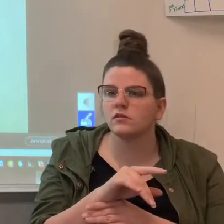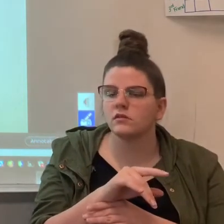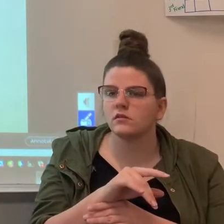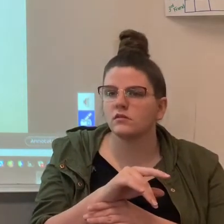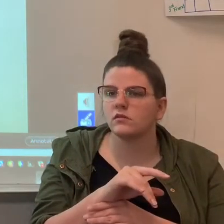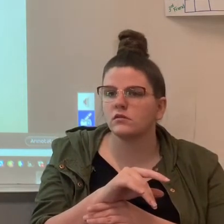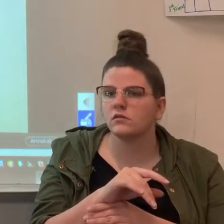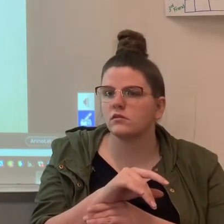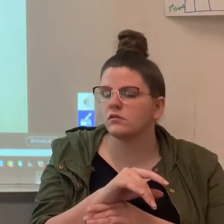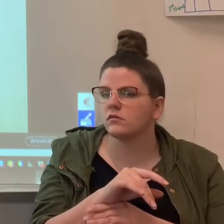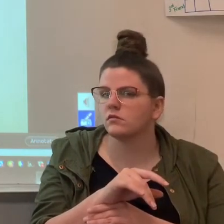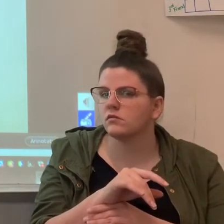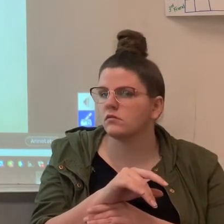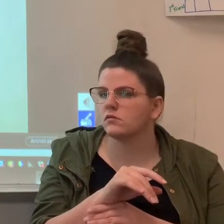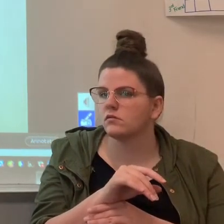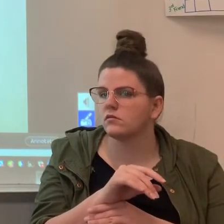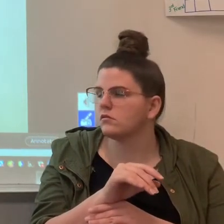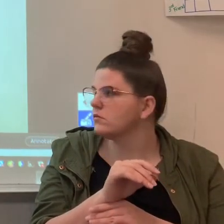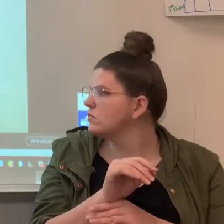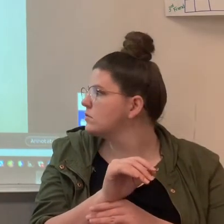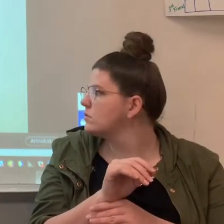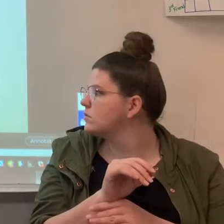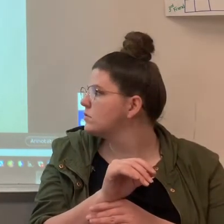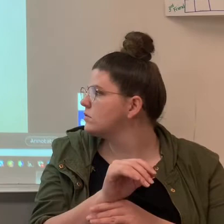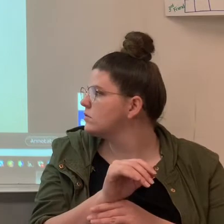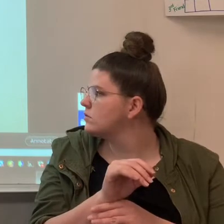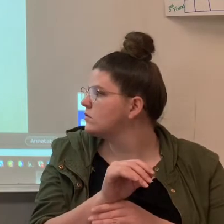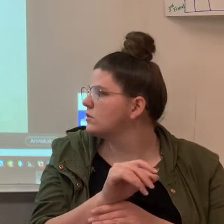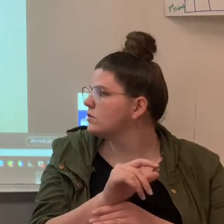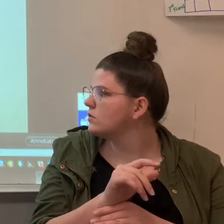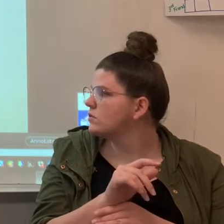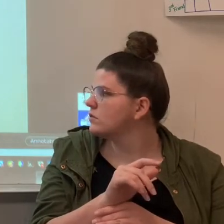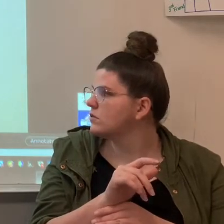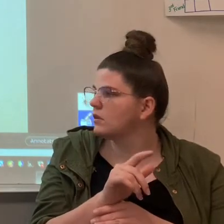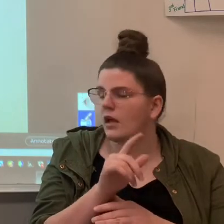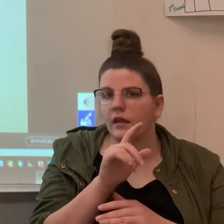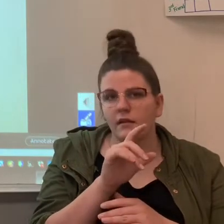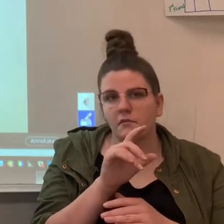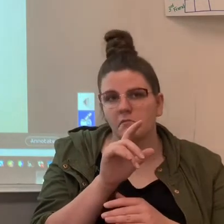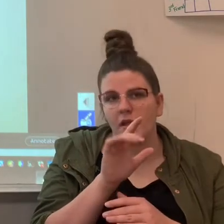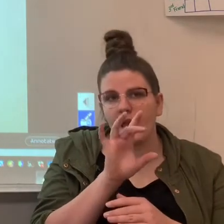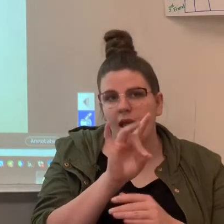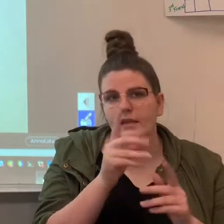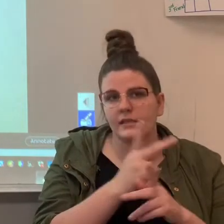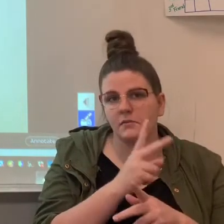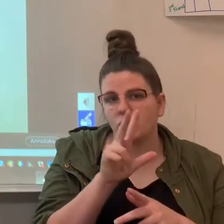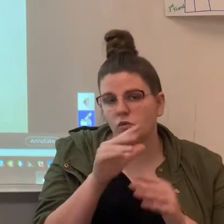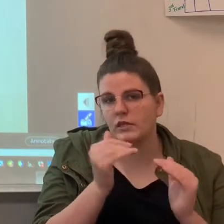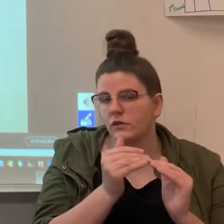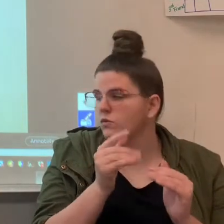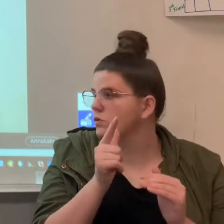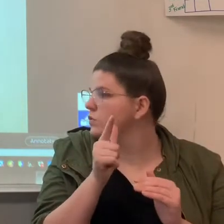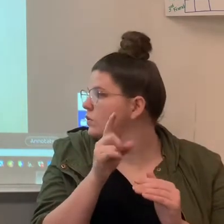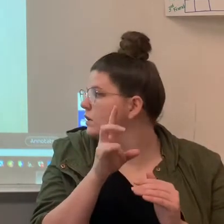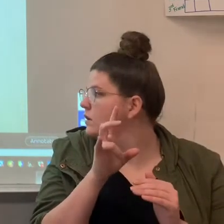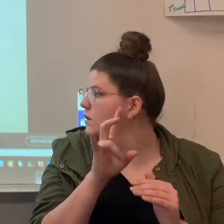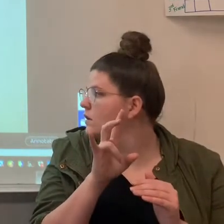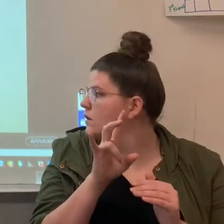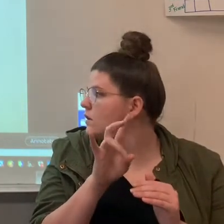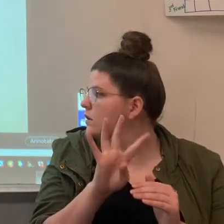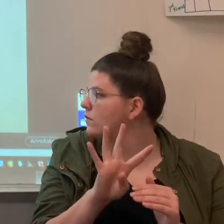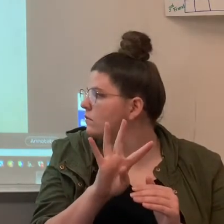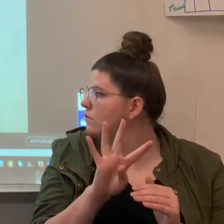24, subtract, I get 4. 8 goes into 40 5 times, okay?